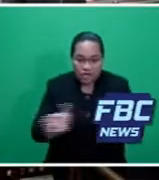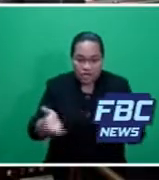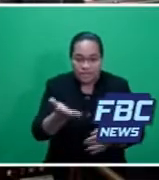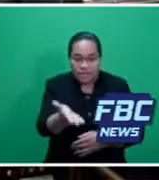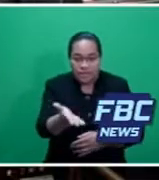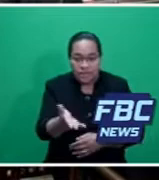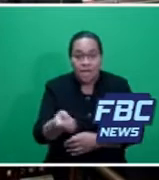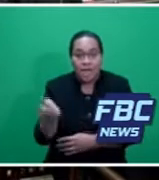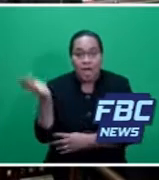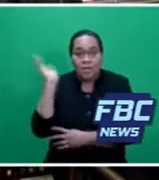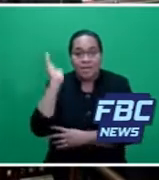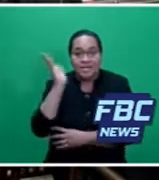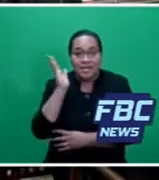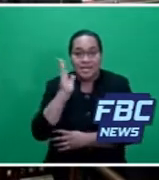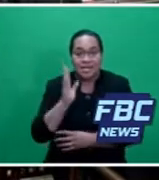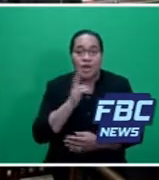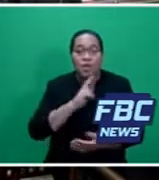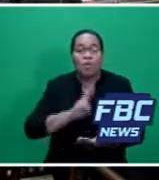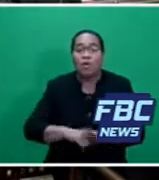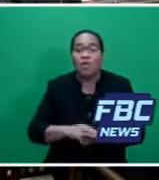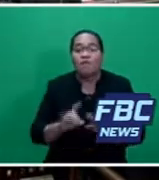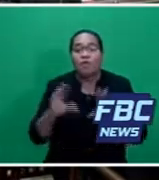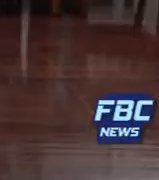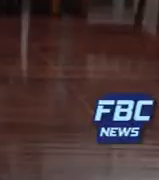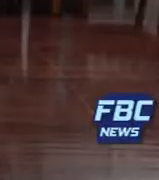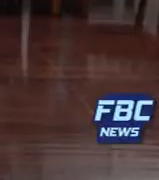is commendable, more needs to be done.